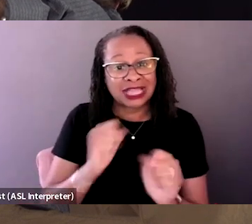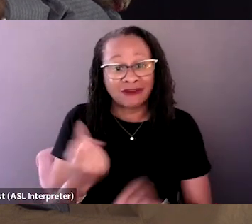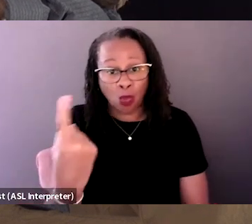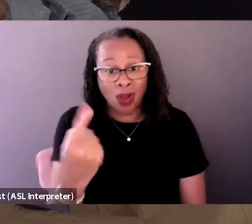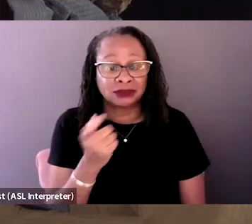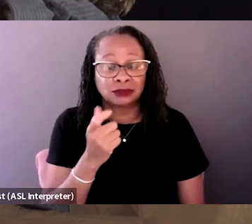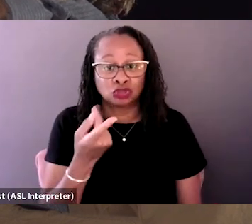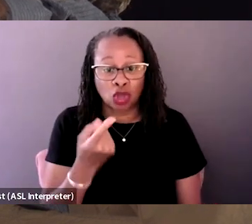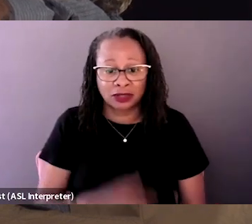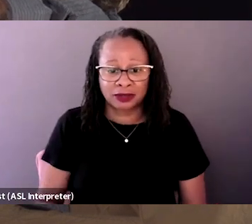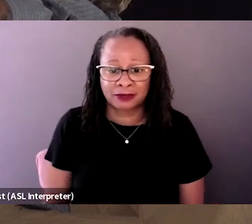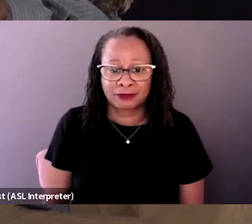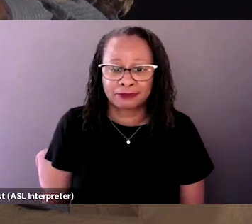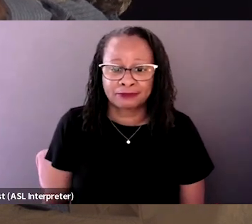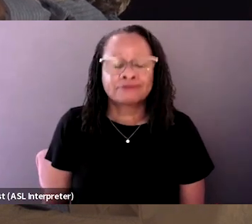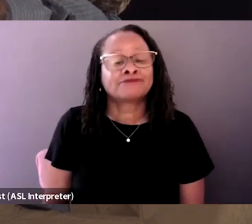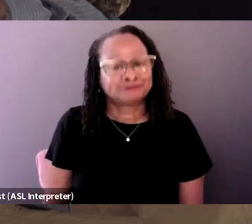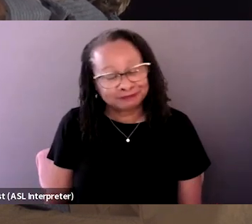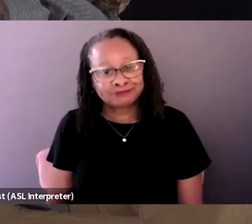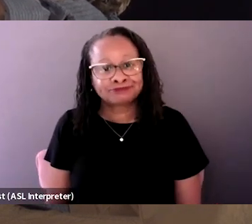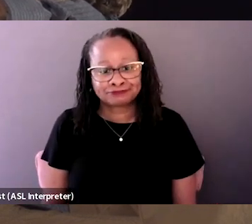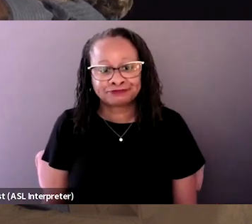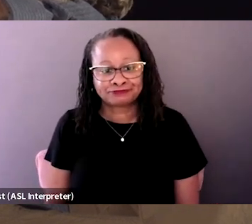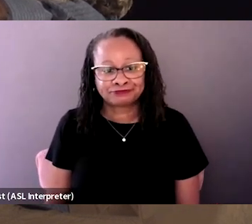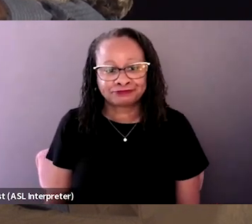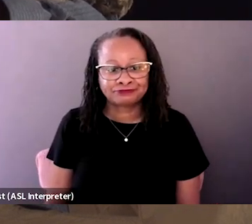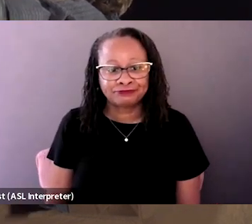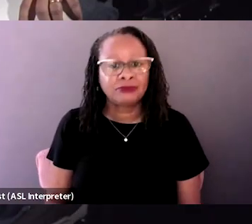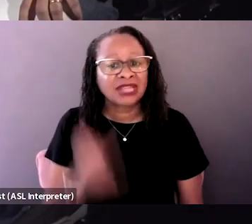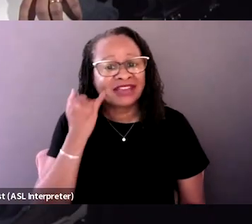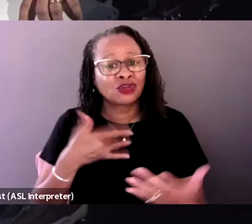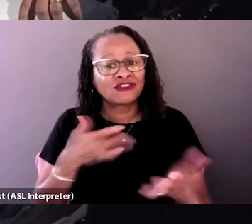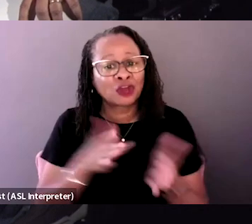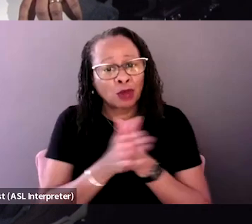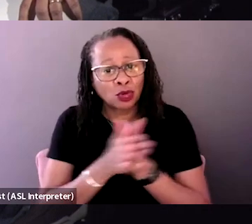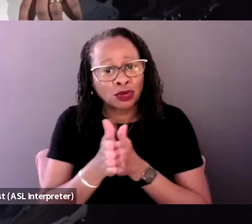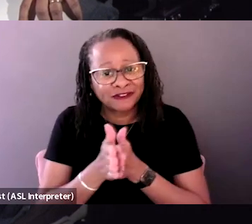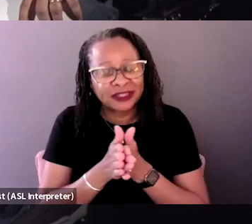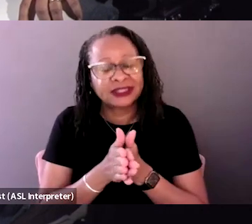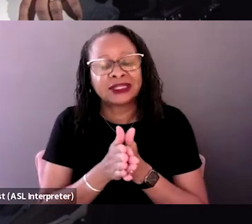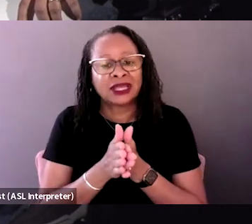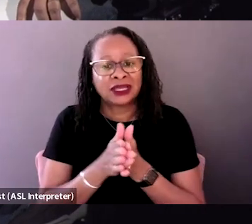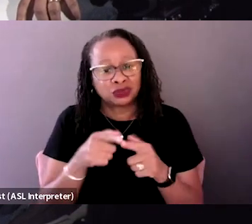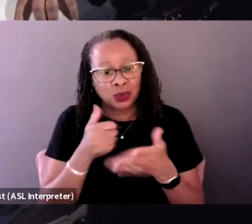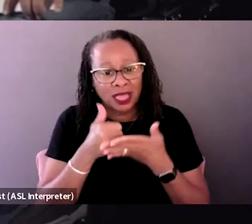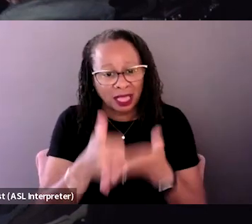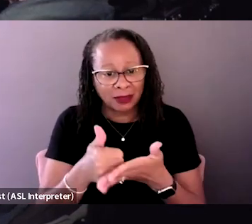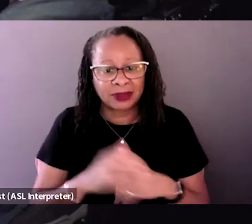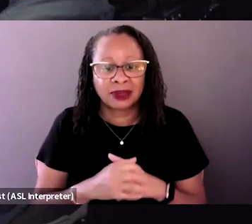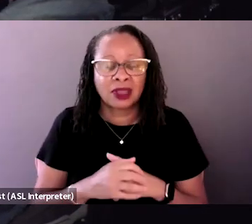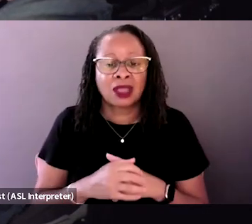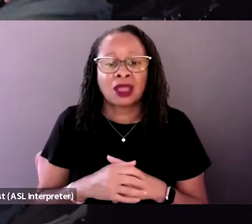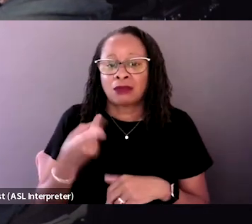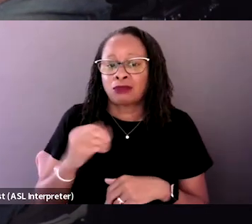$18. One life cost $18. If you feel motivated to help, porcelainwar.com, we have